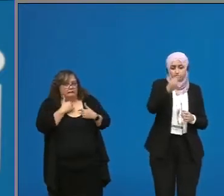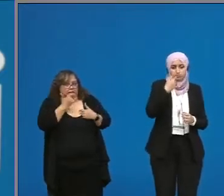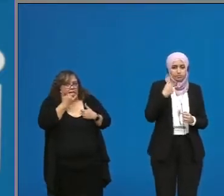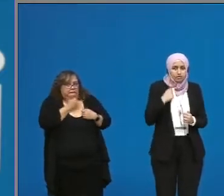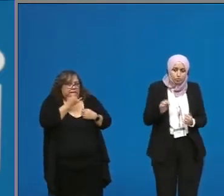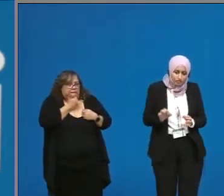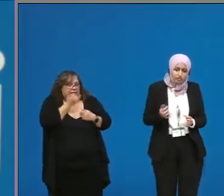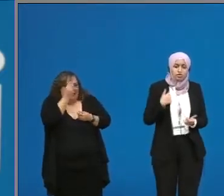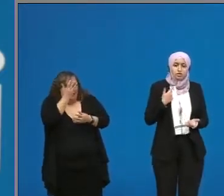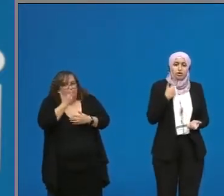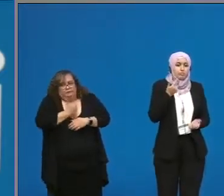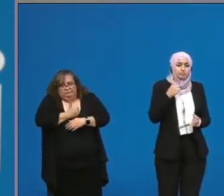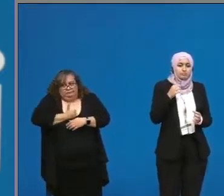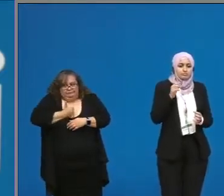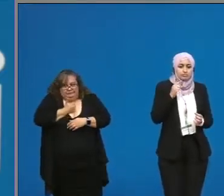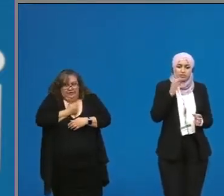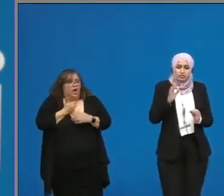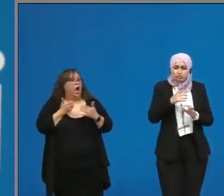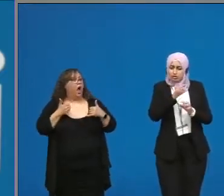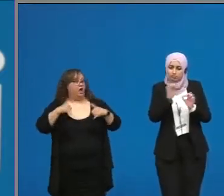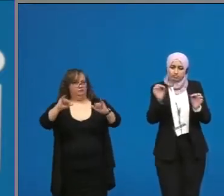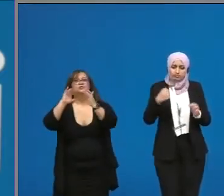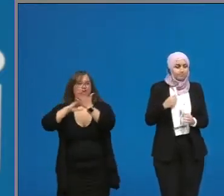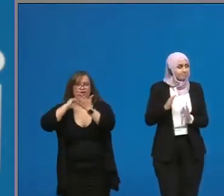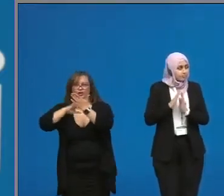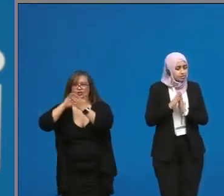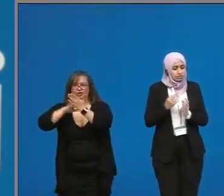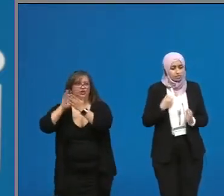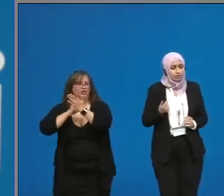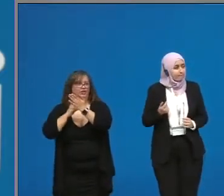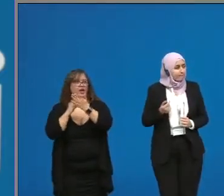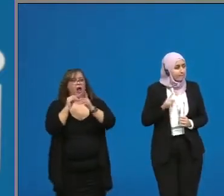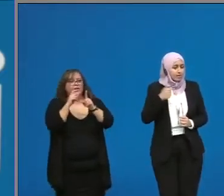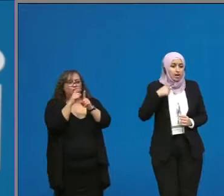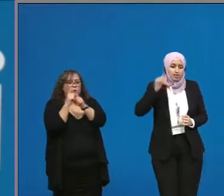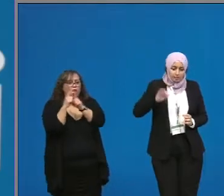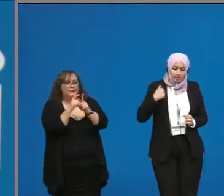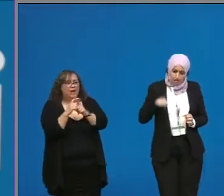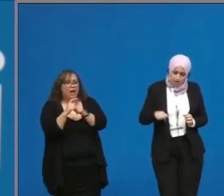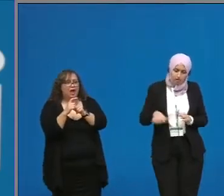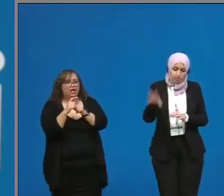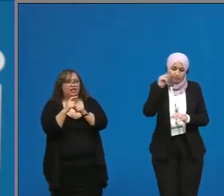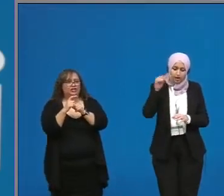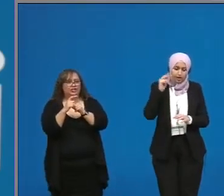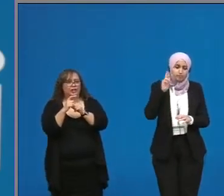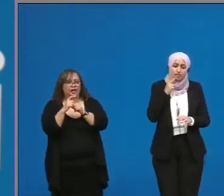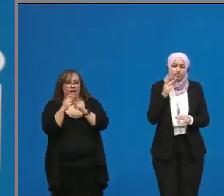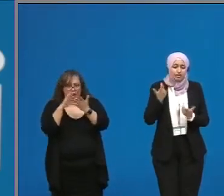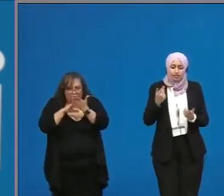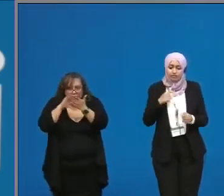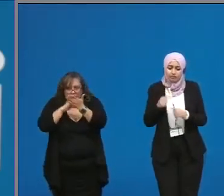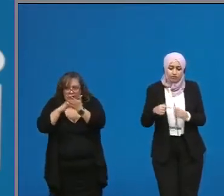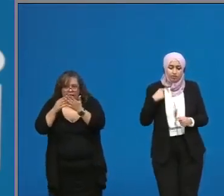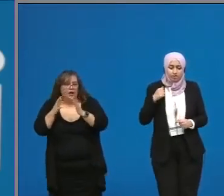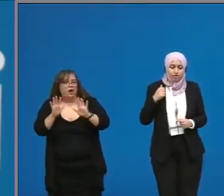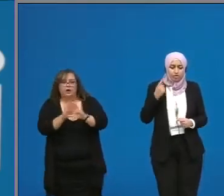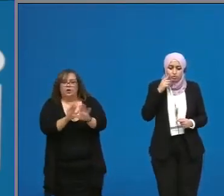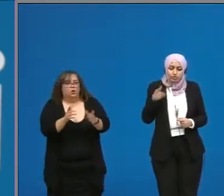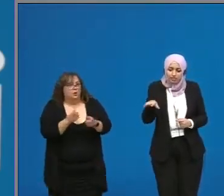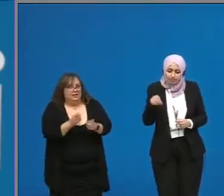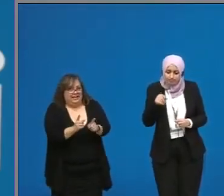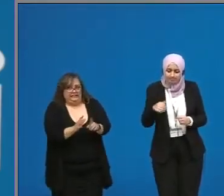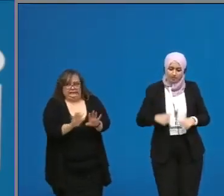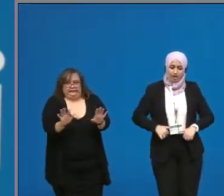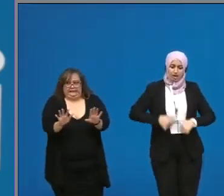apology, and I'm still being educated about this, and especially the terminology. If I use any terminology that might offend, please educate